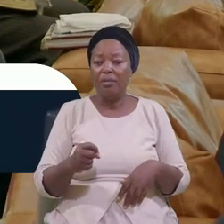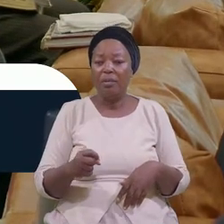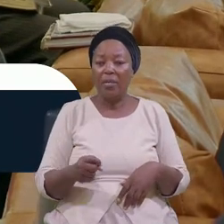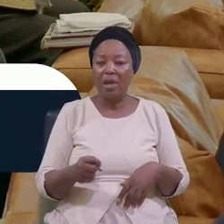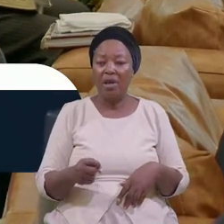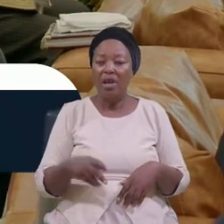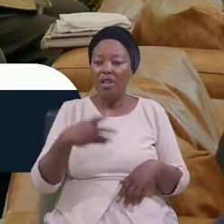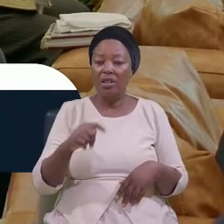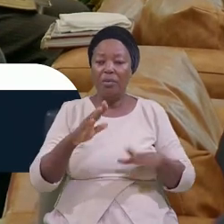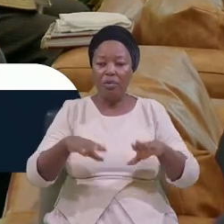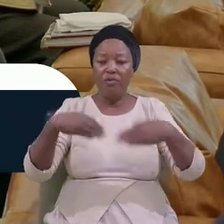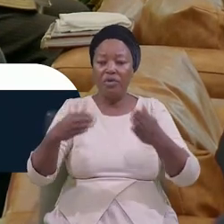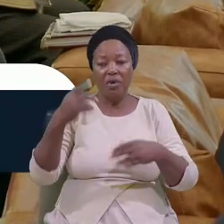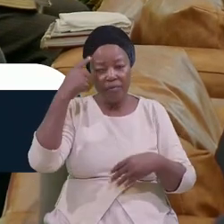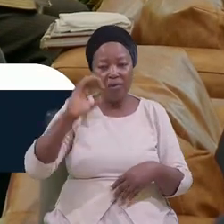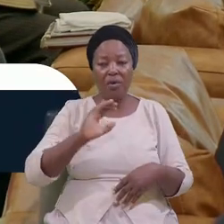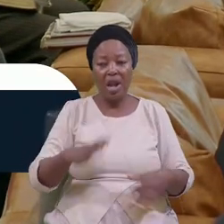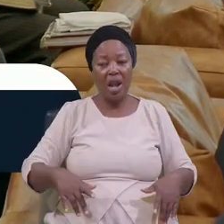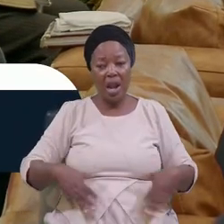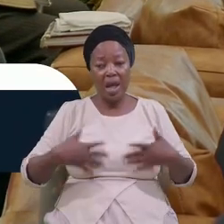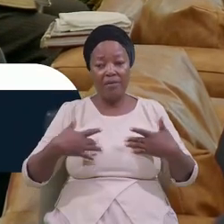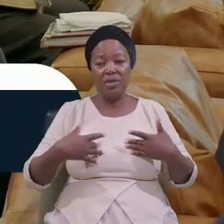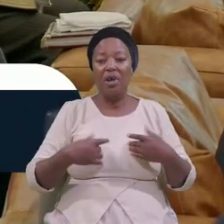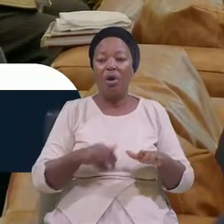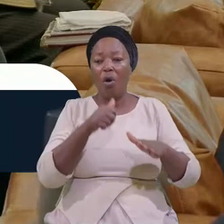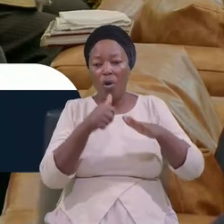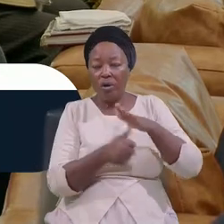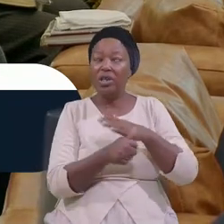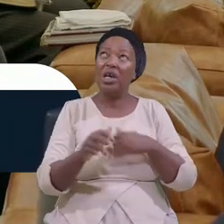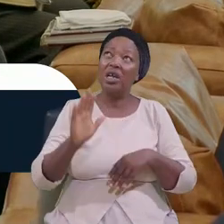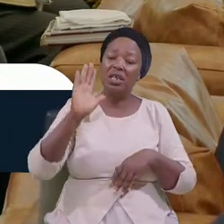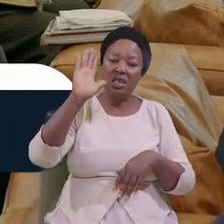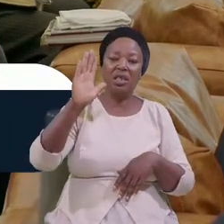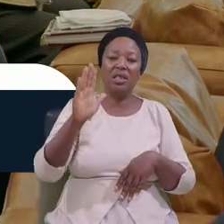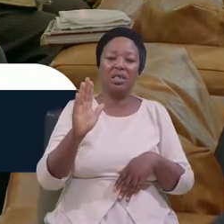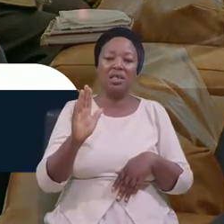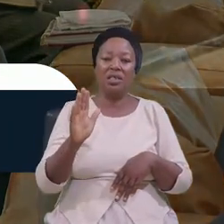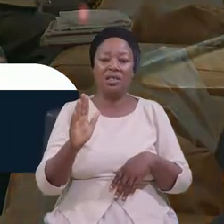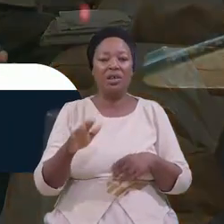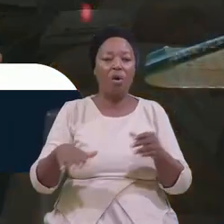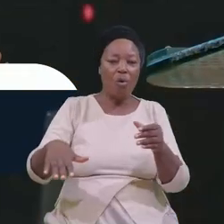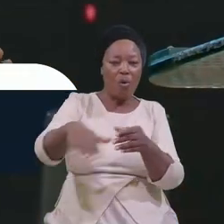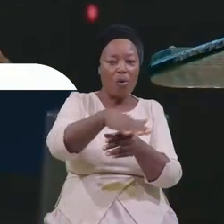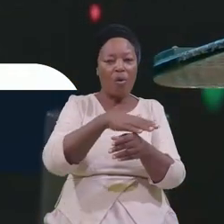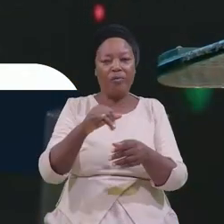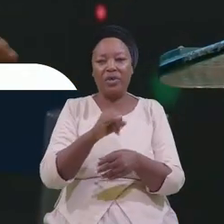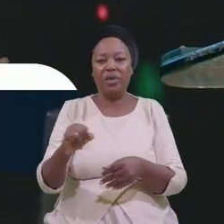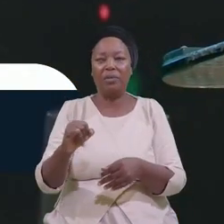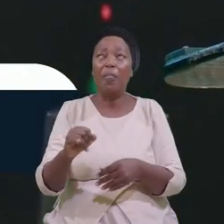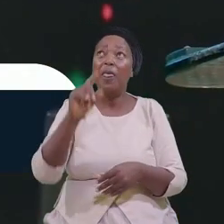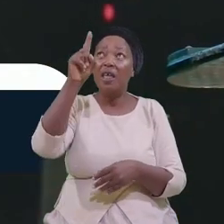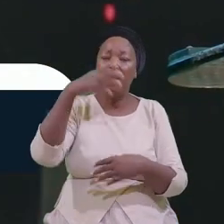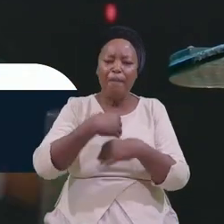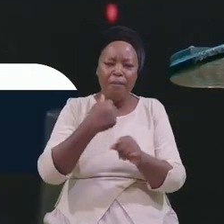our lives, for our person, for all our needs, he makes provision for our normal life,